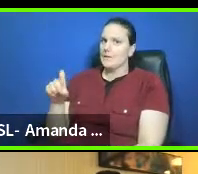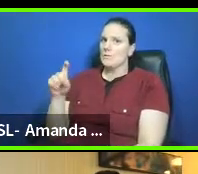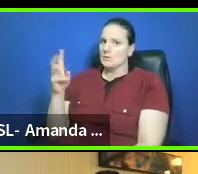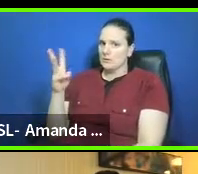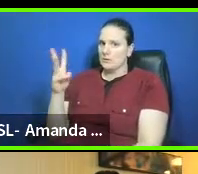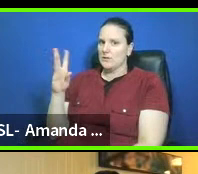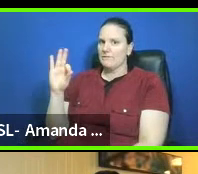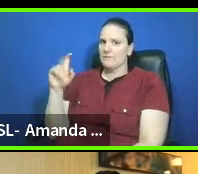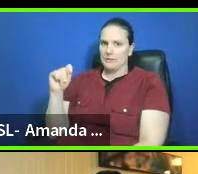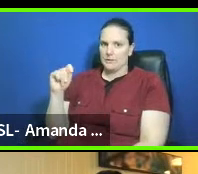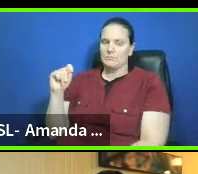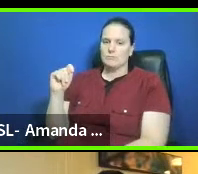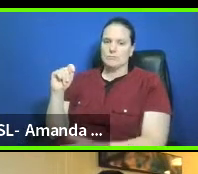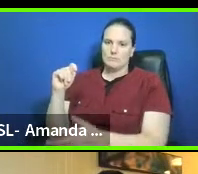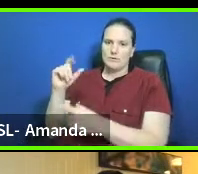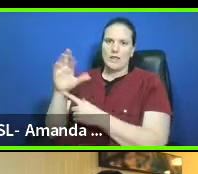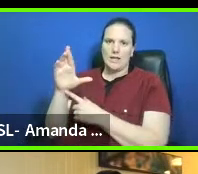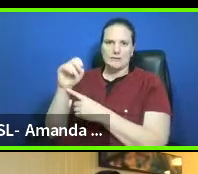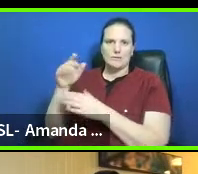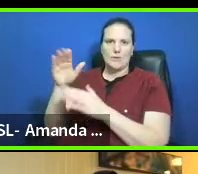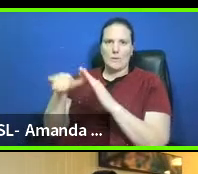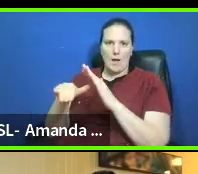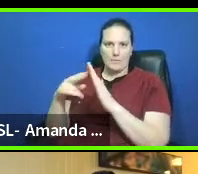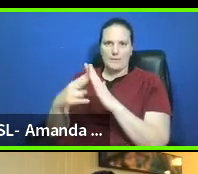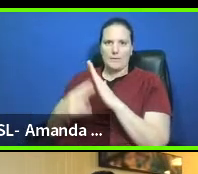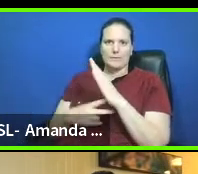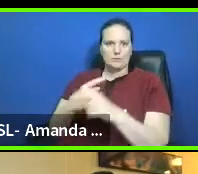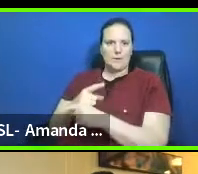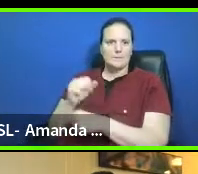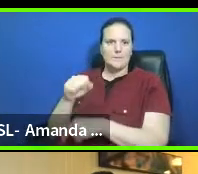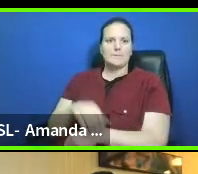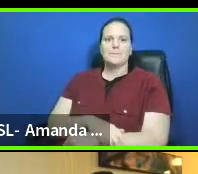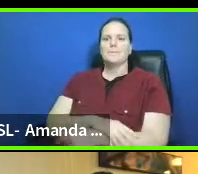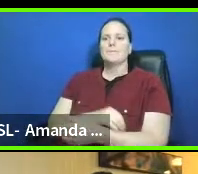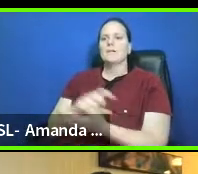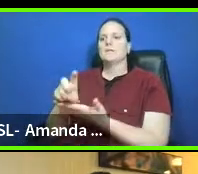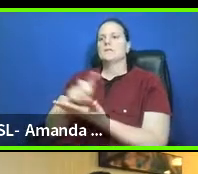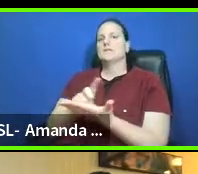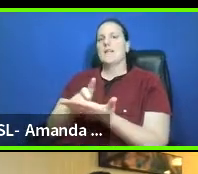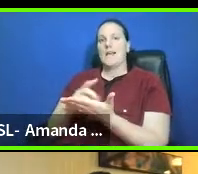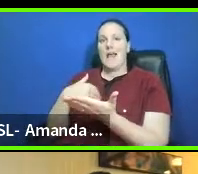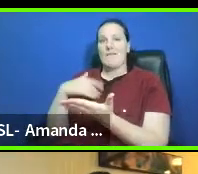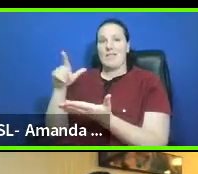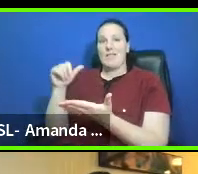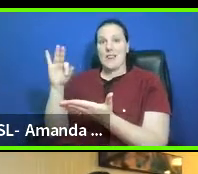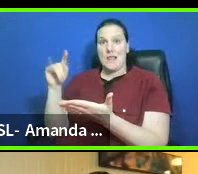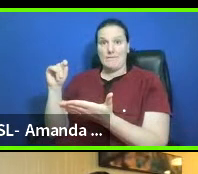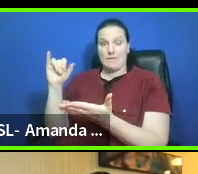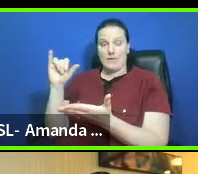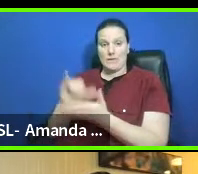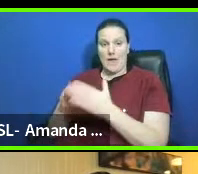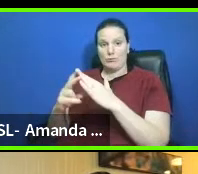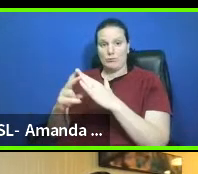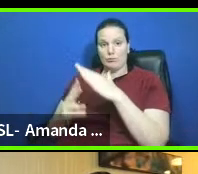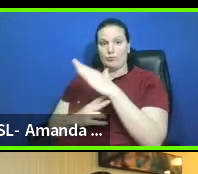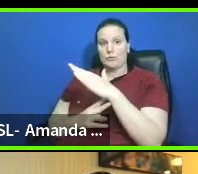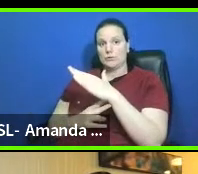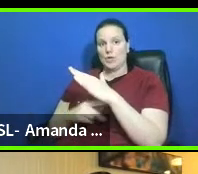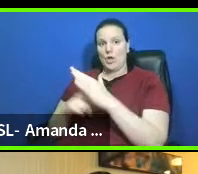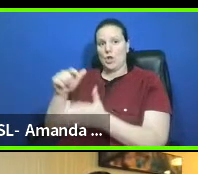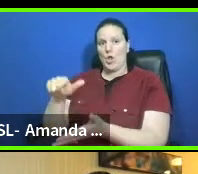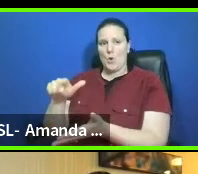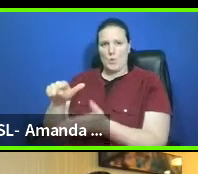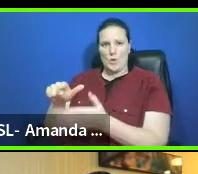116 feet clearance to the bottom of the bridge. Yes. So the design that has the lift in it, is that bridge at a